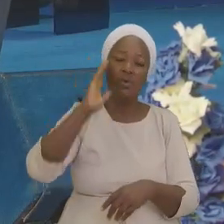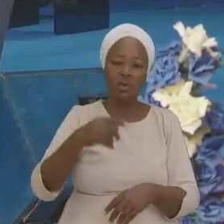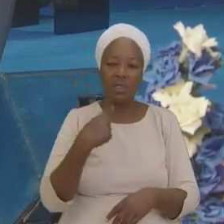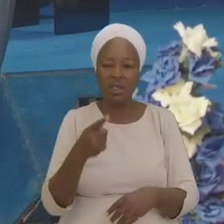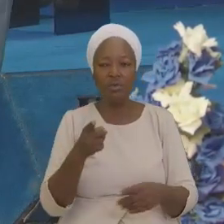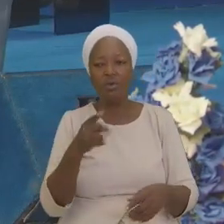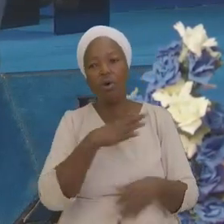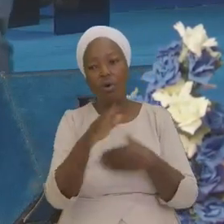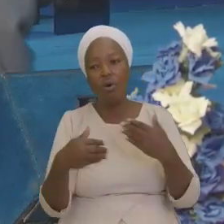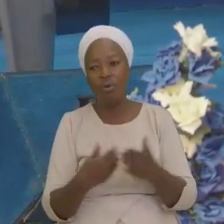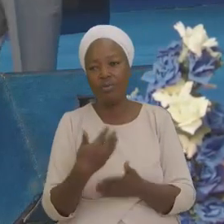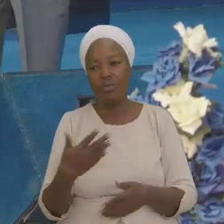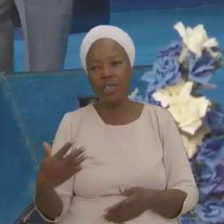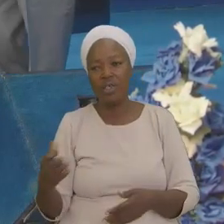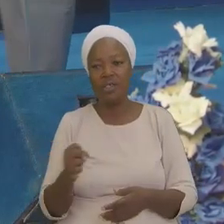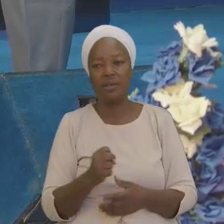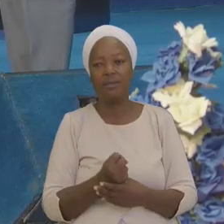things.